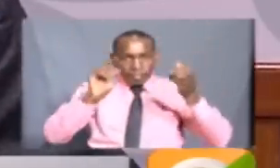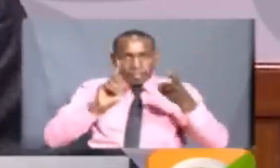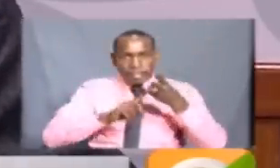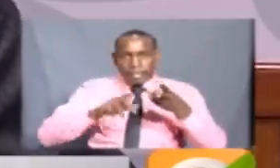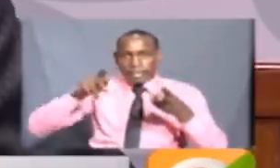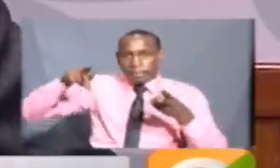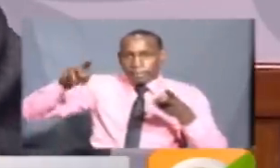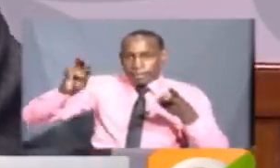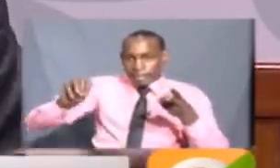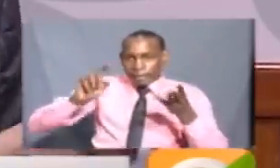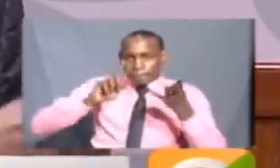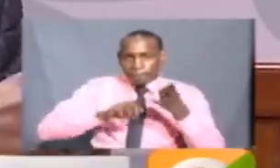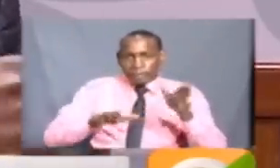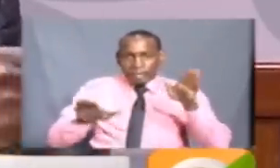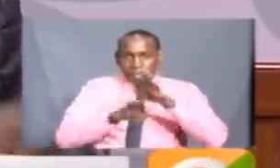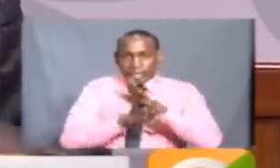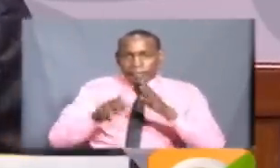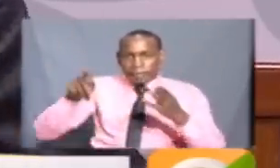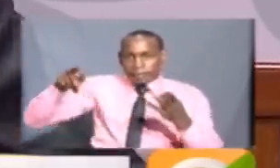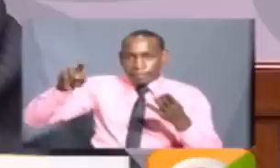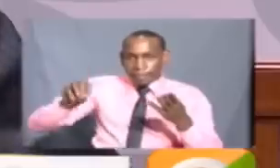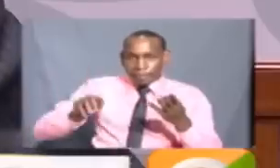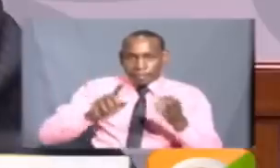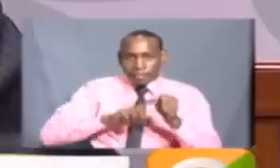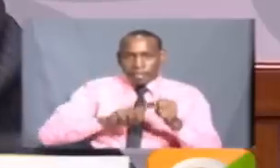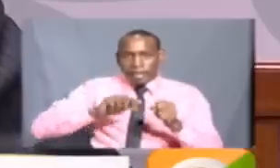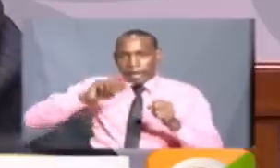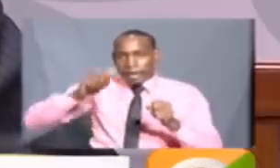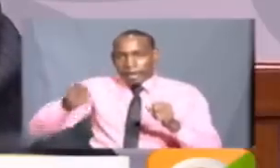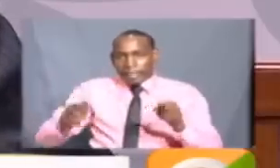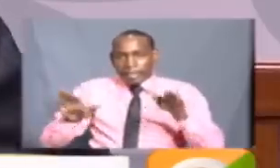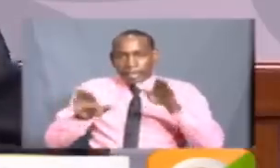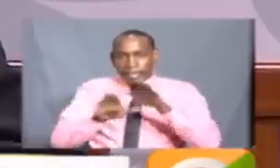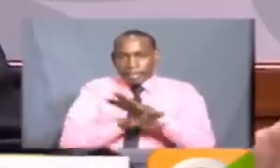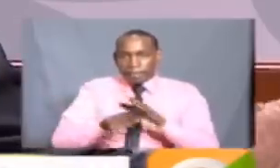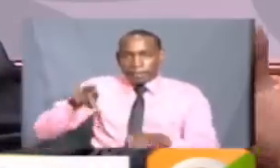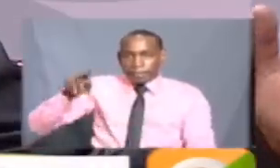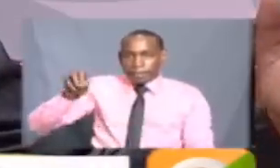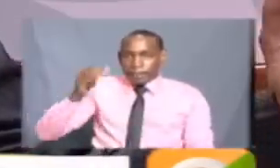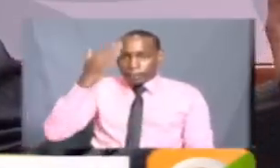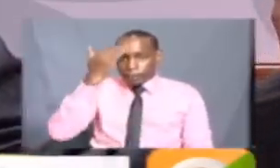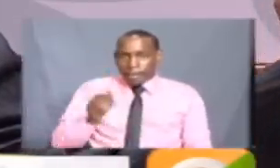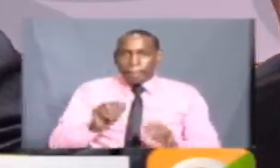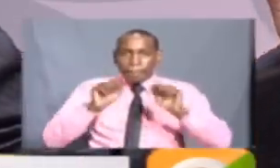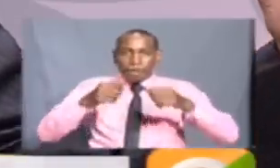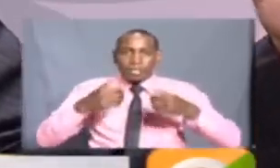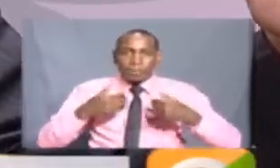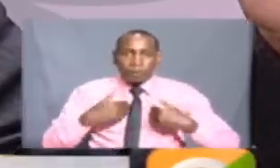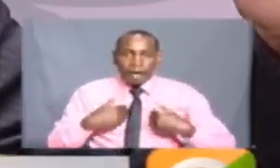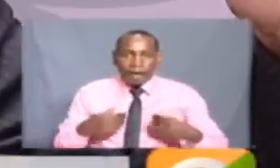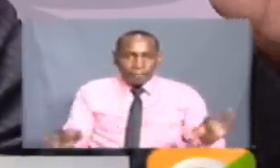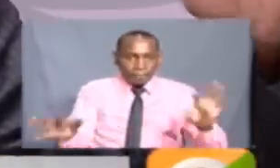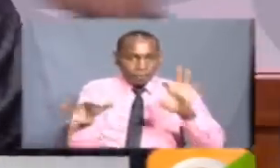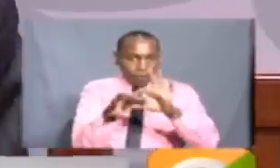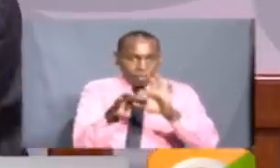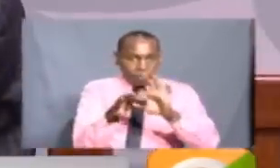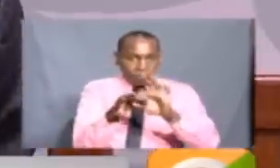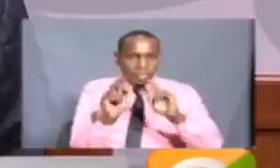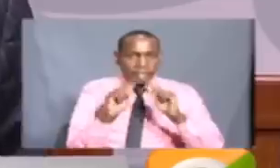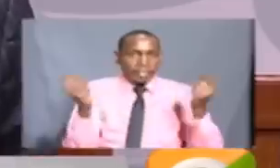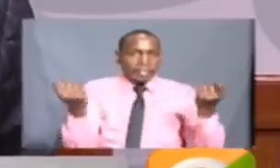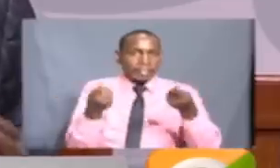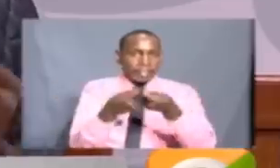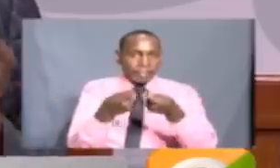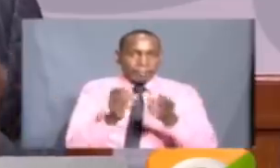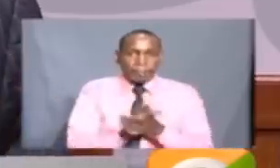prime minister, a deputy prime minister, another deputy prime minister, so that you can have a coalition of tribes.